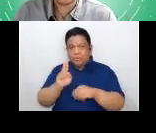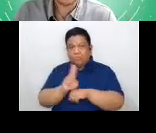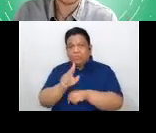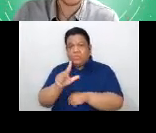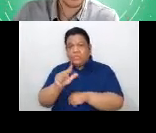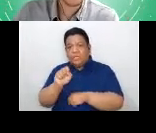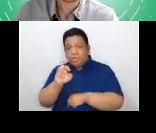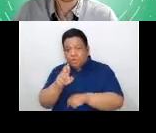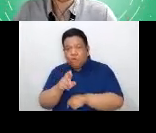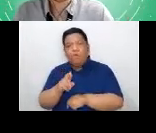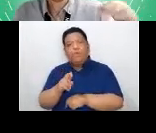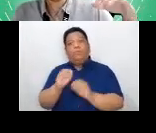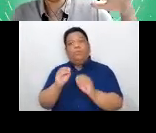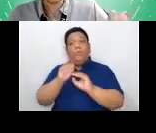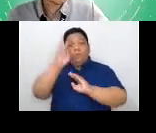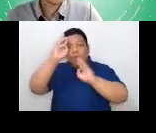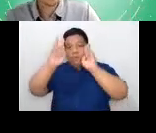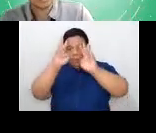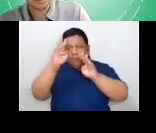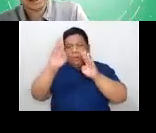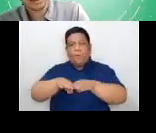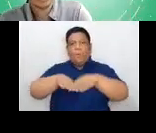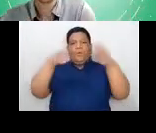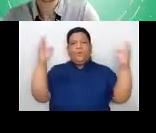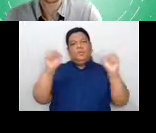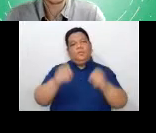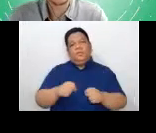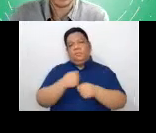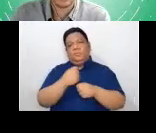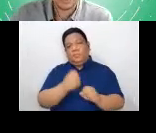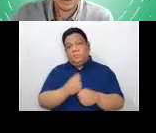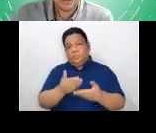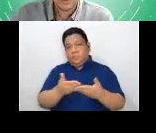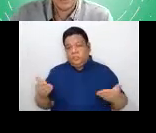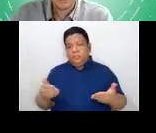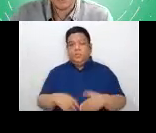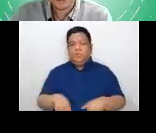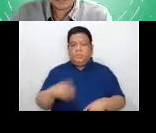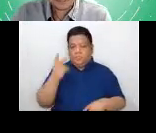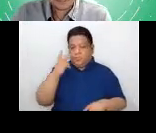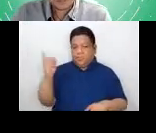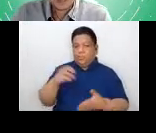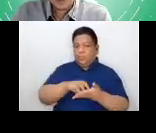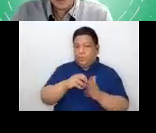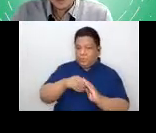level of creativity that allows people to create interesting things, like these cookie baskets. So